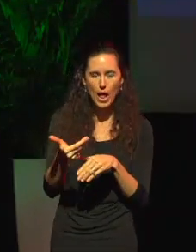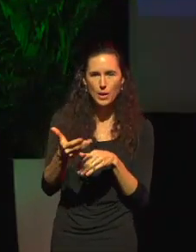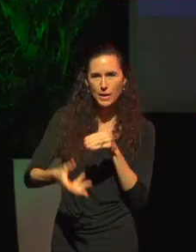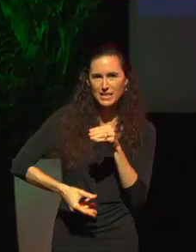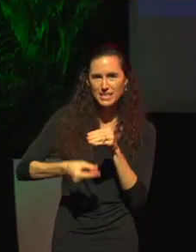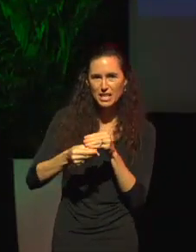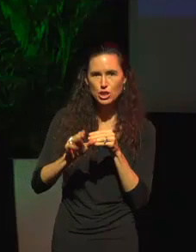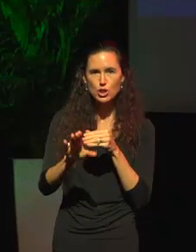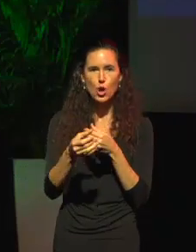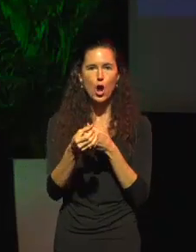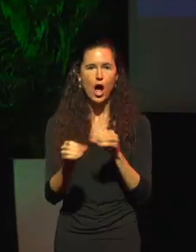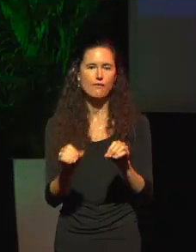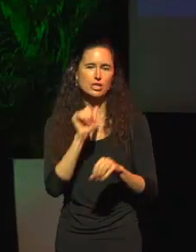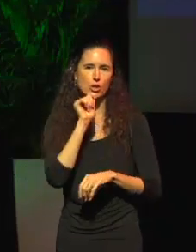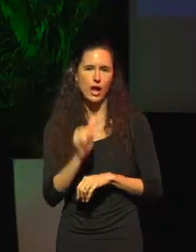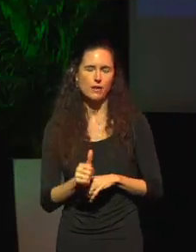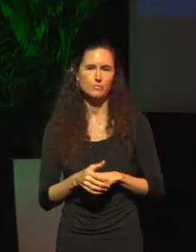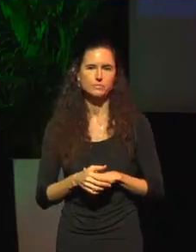space or not.